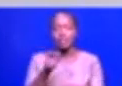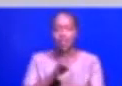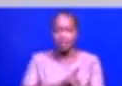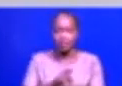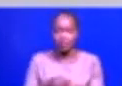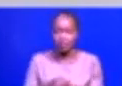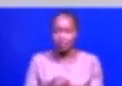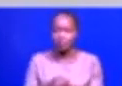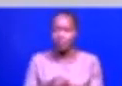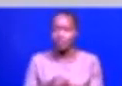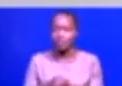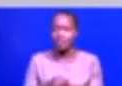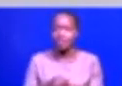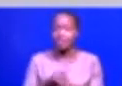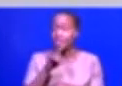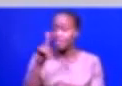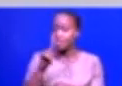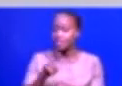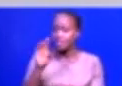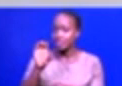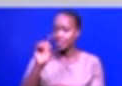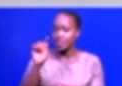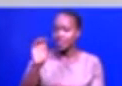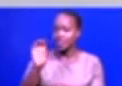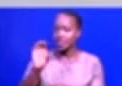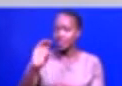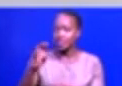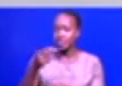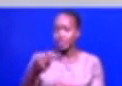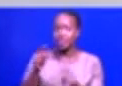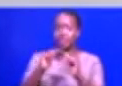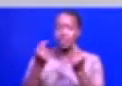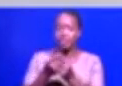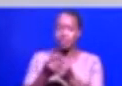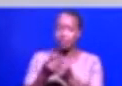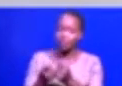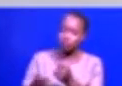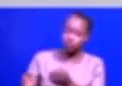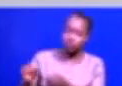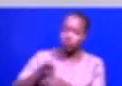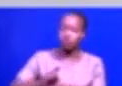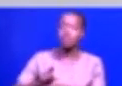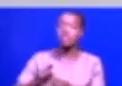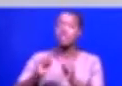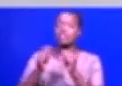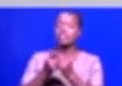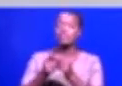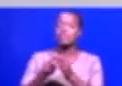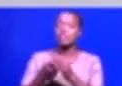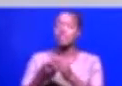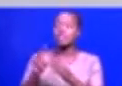So when you look at the ZTech team, they had beefed up the team just on the onset of the second